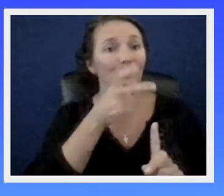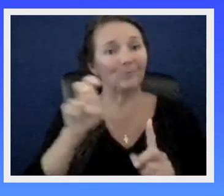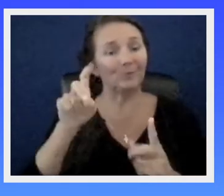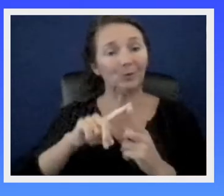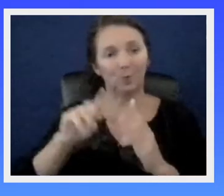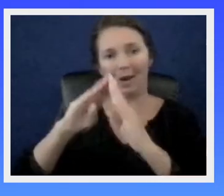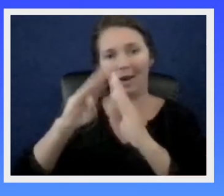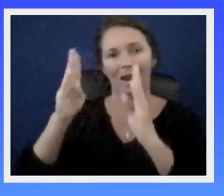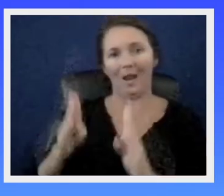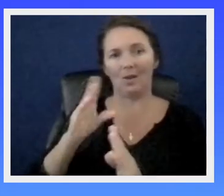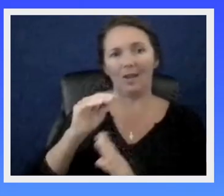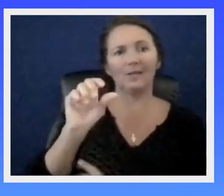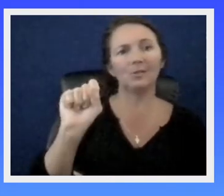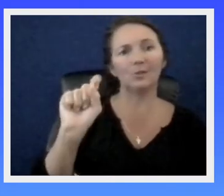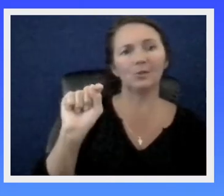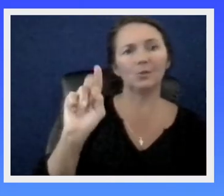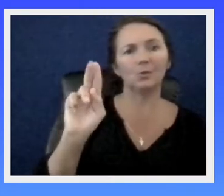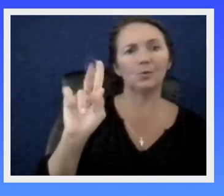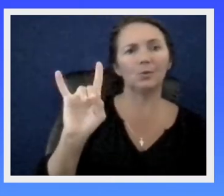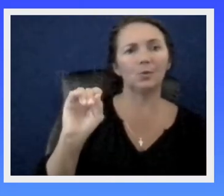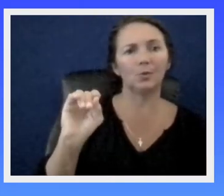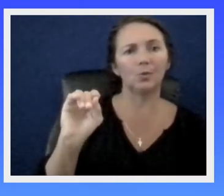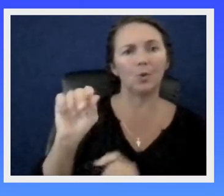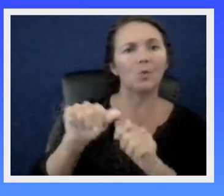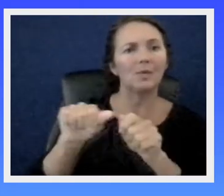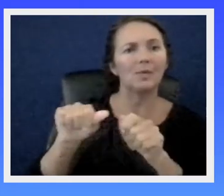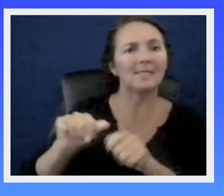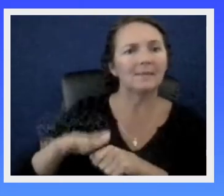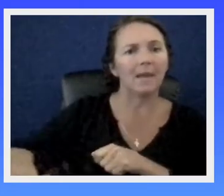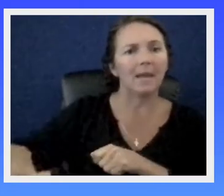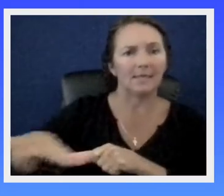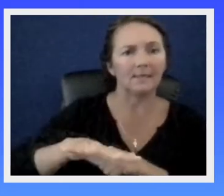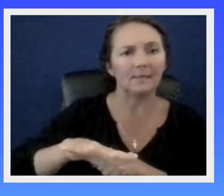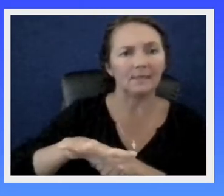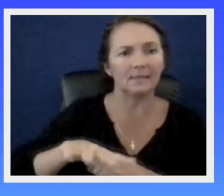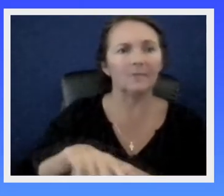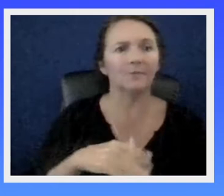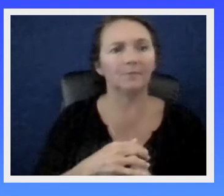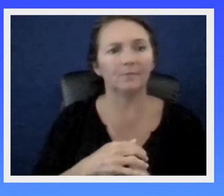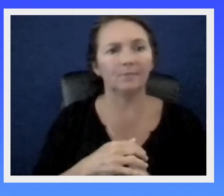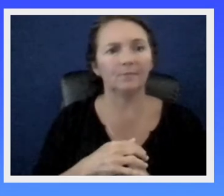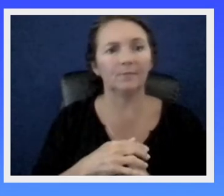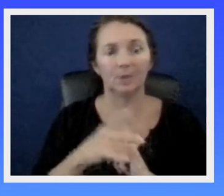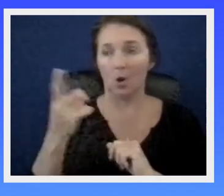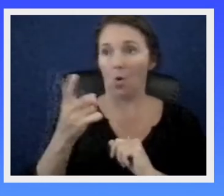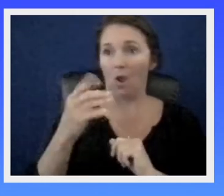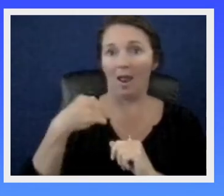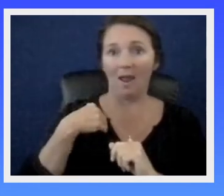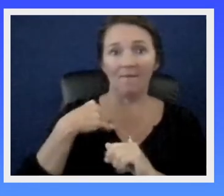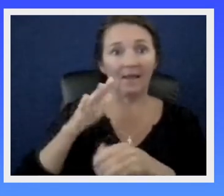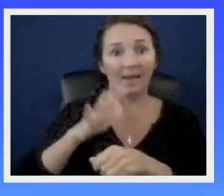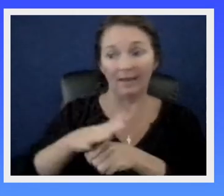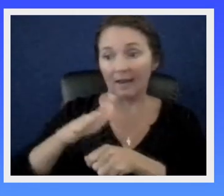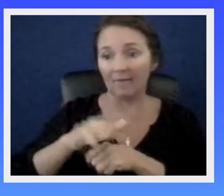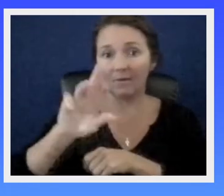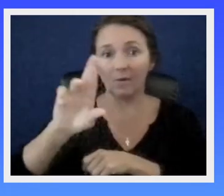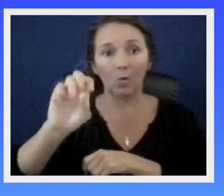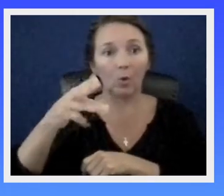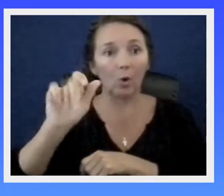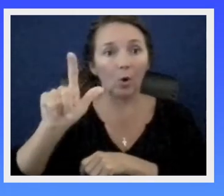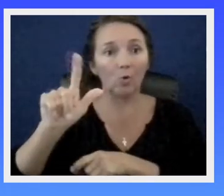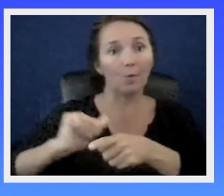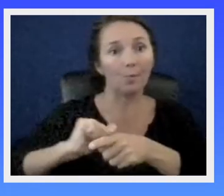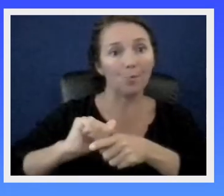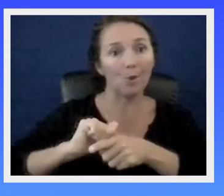can't tell you how many times we've heard there's not enough just rehearsal space in Boston across the board. But then beyond